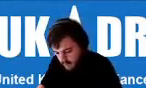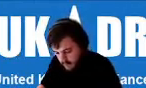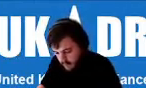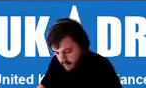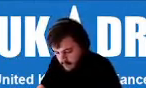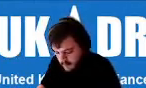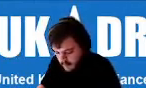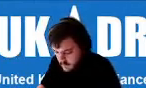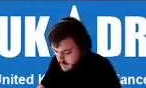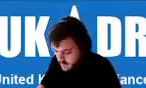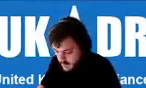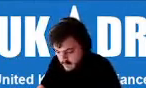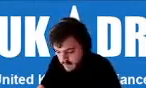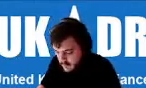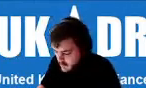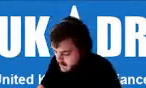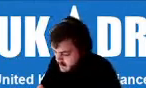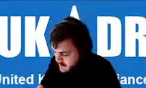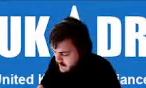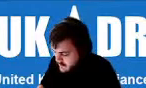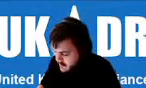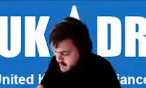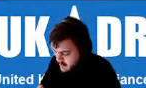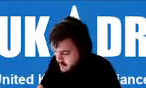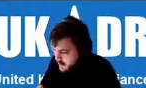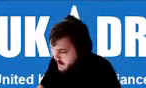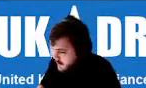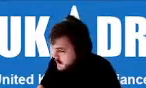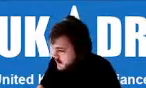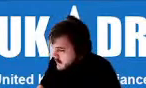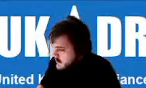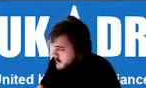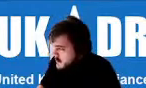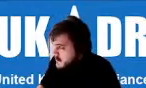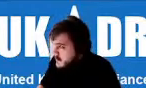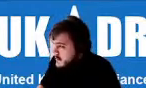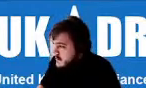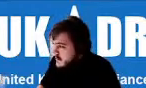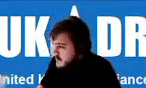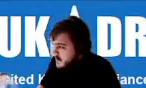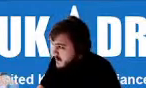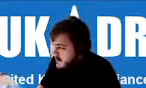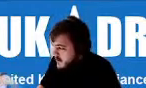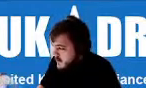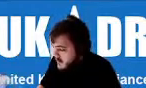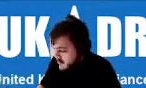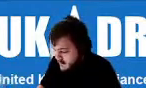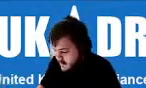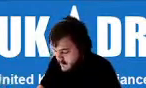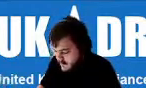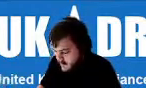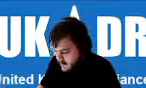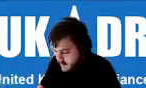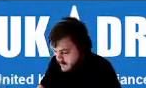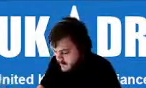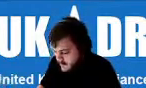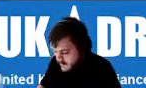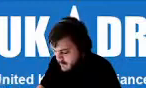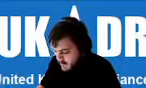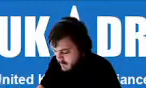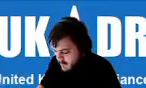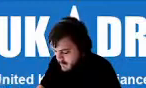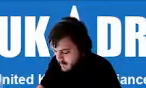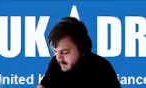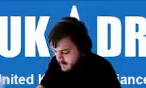very young residential buildings, despite, well, I was able to download a dozen Turkish papers